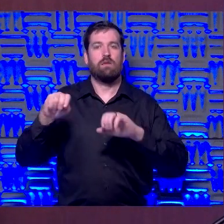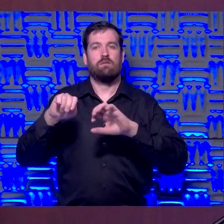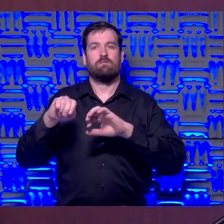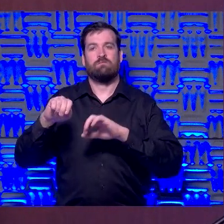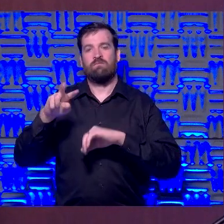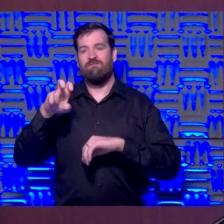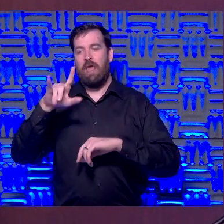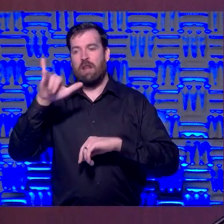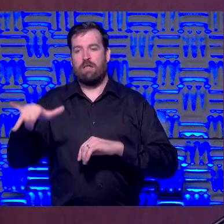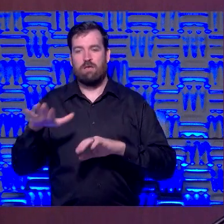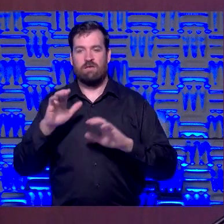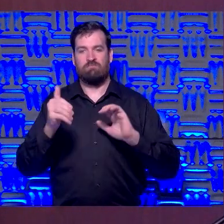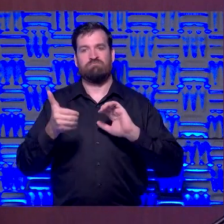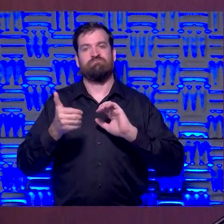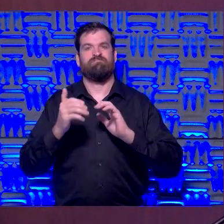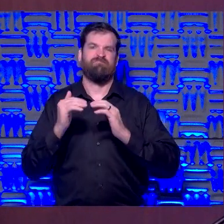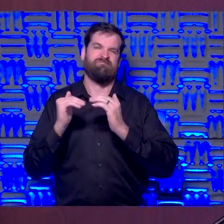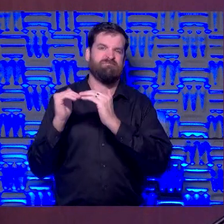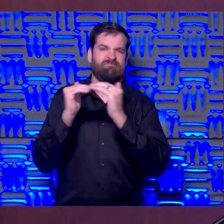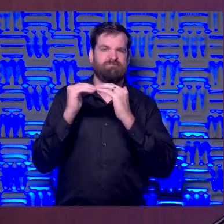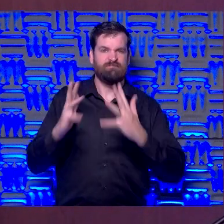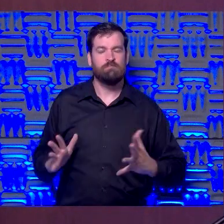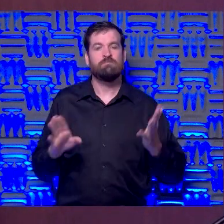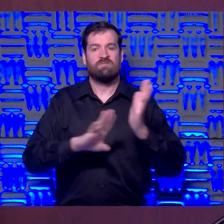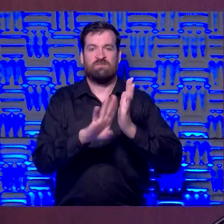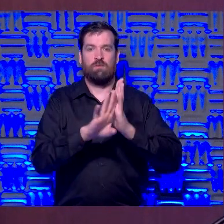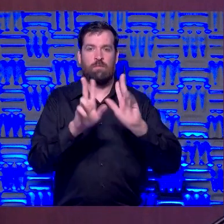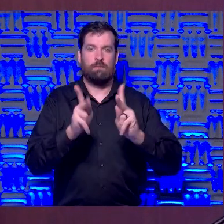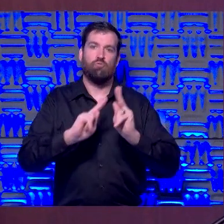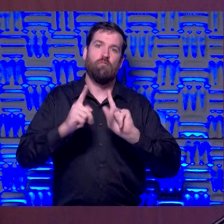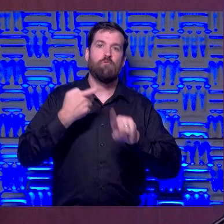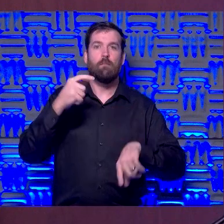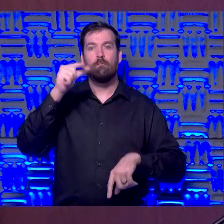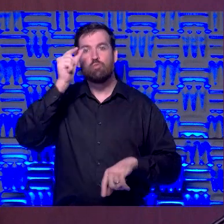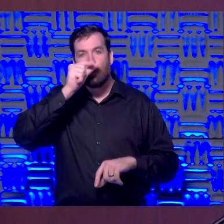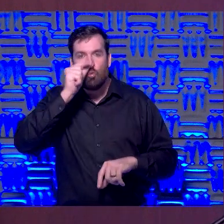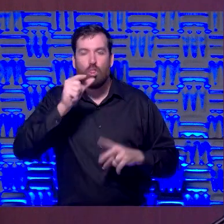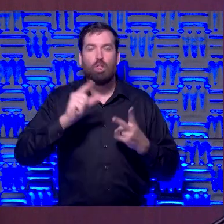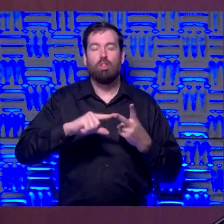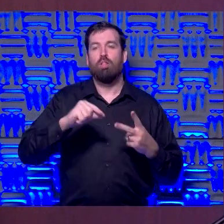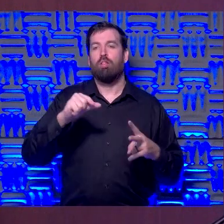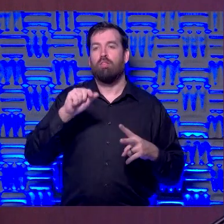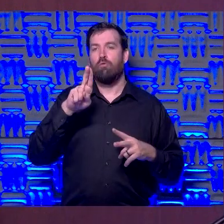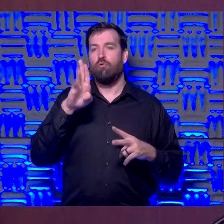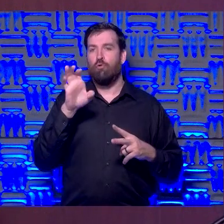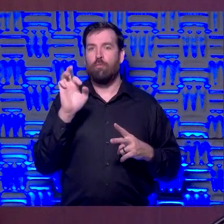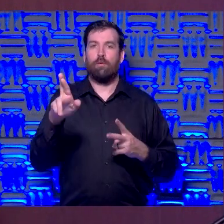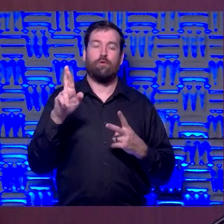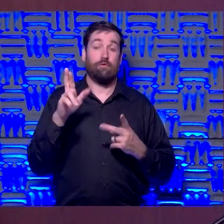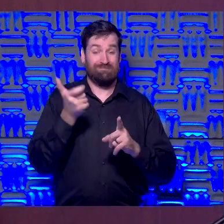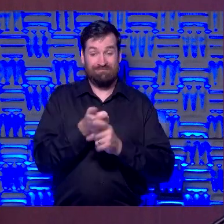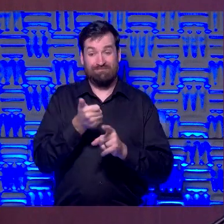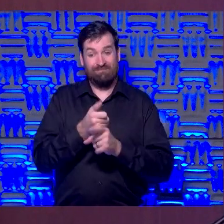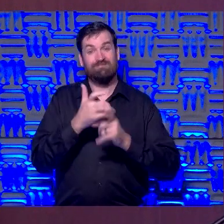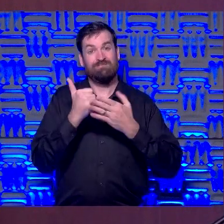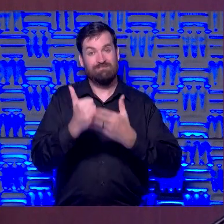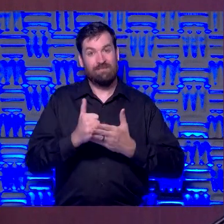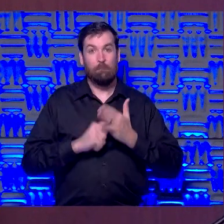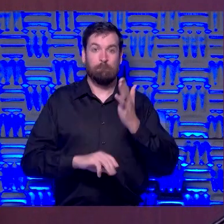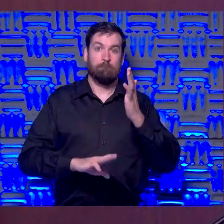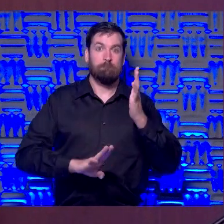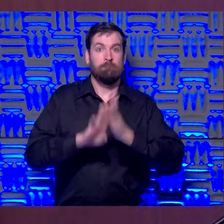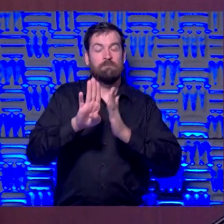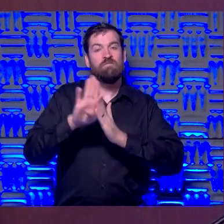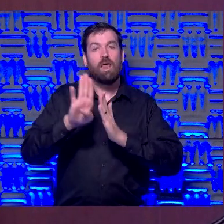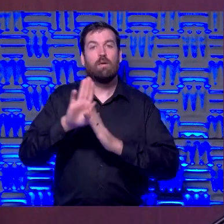colleagues. These are the development folks from Google and Uber, and Brian himself helped develop Google